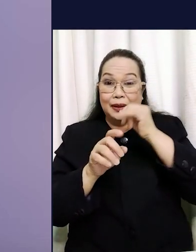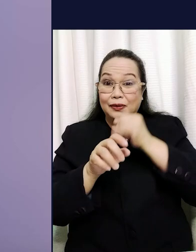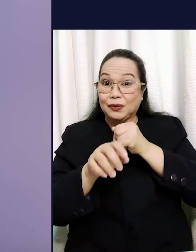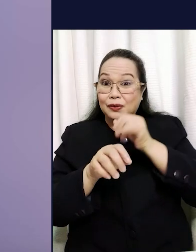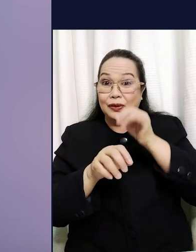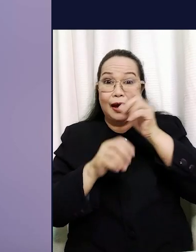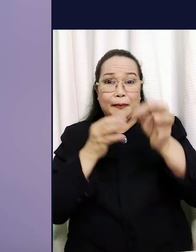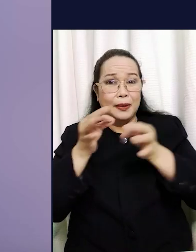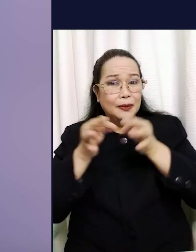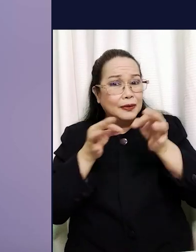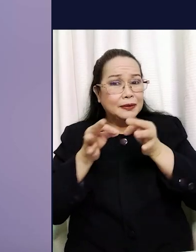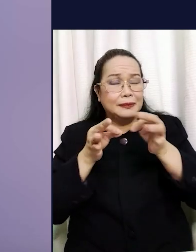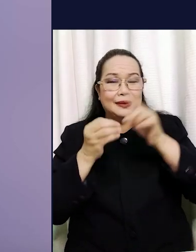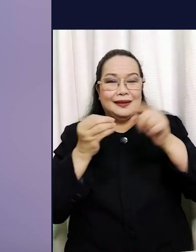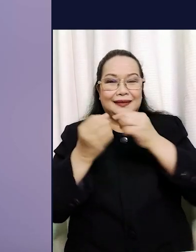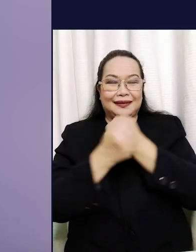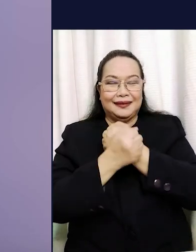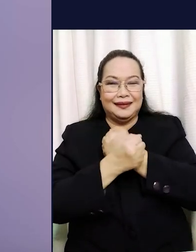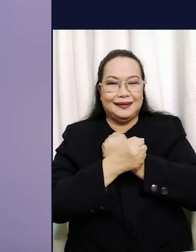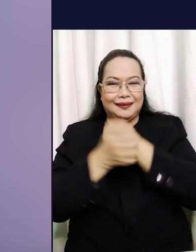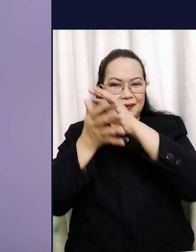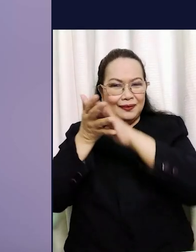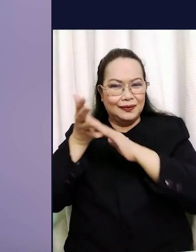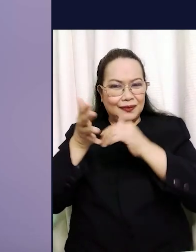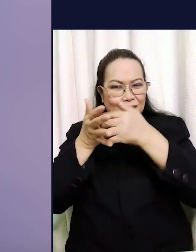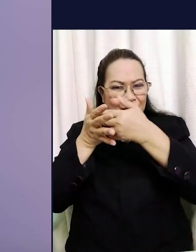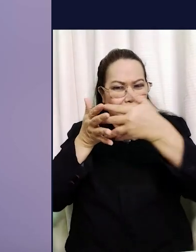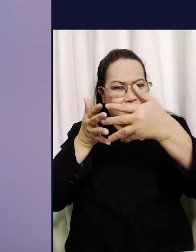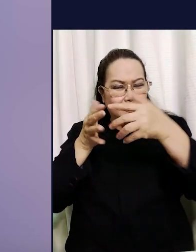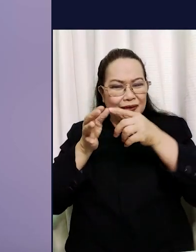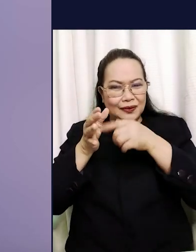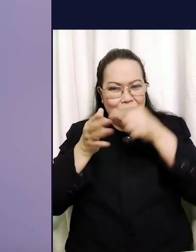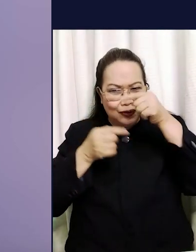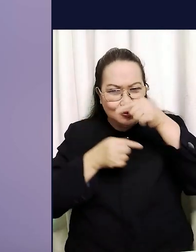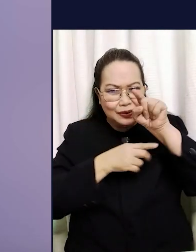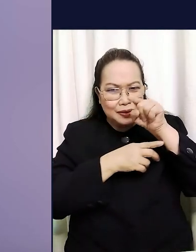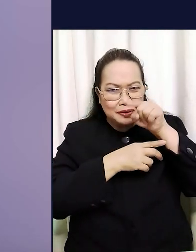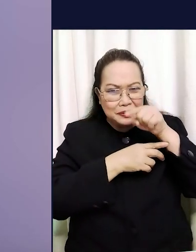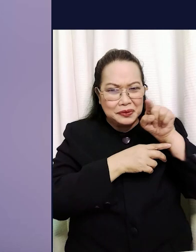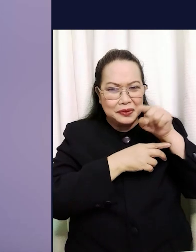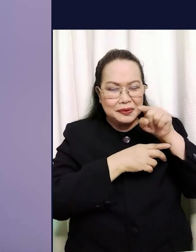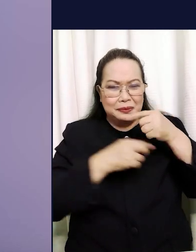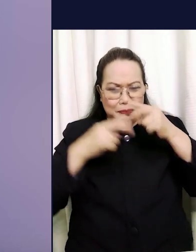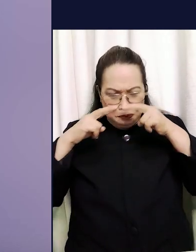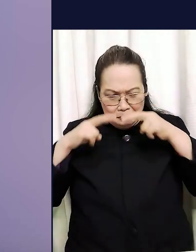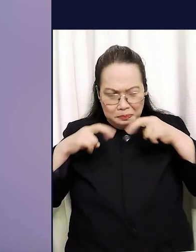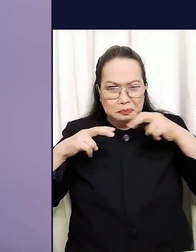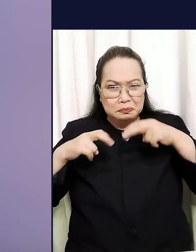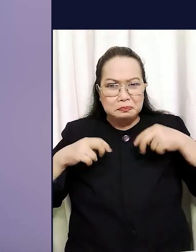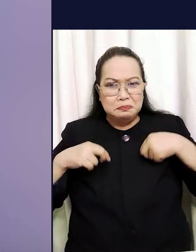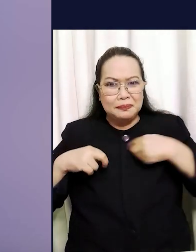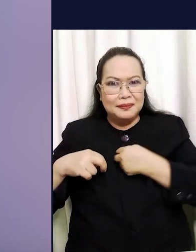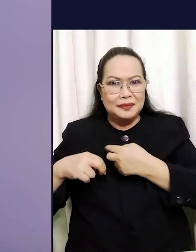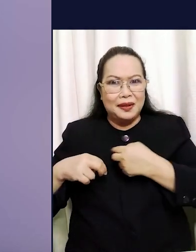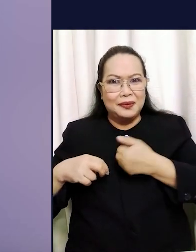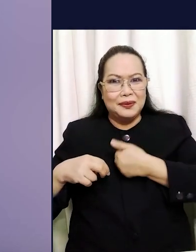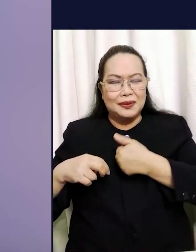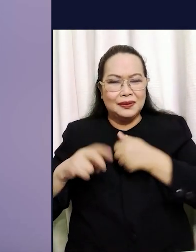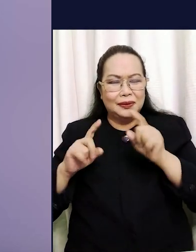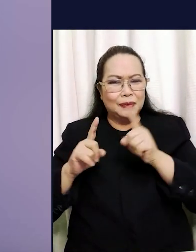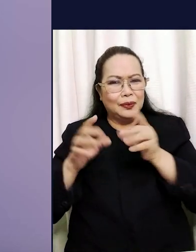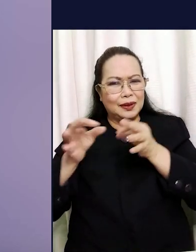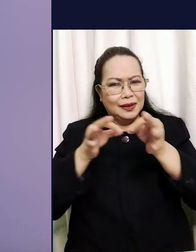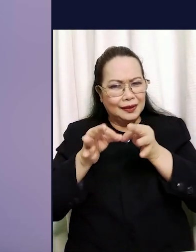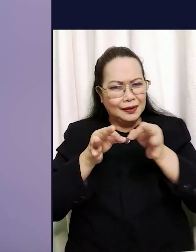sa iba't ibang definisyon ng pag-ibig. At dito, ipinakita ni Pablo yung 17